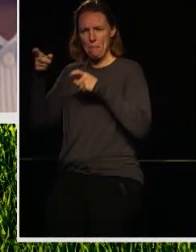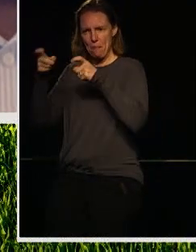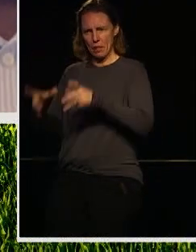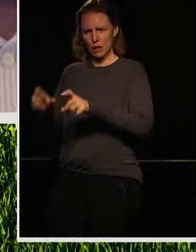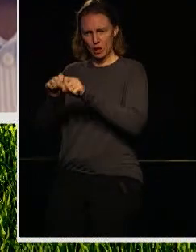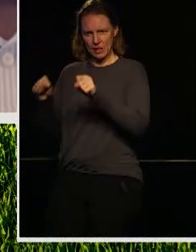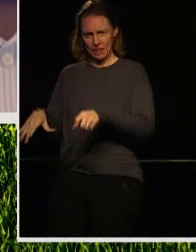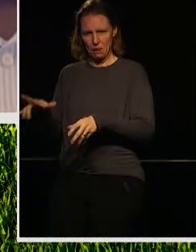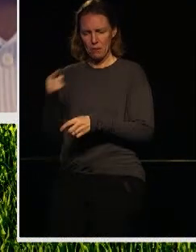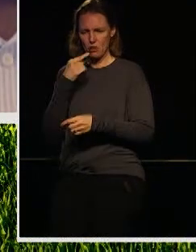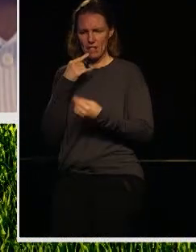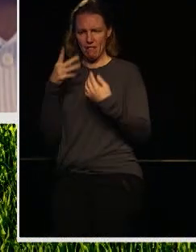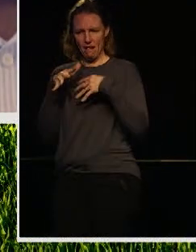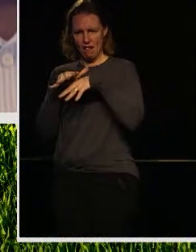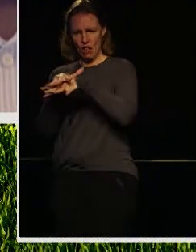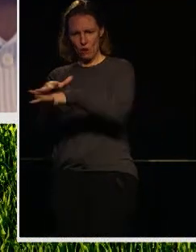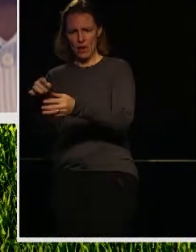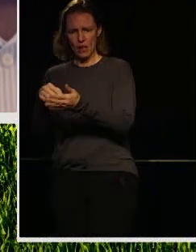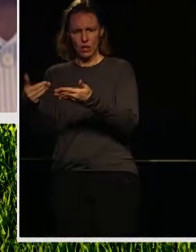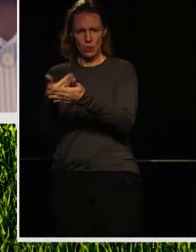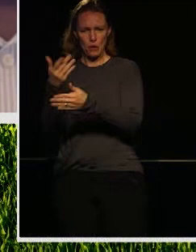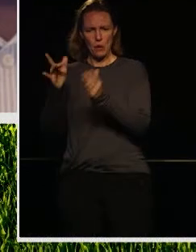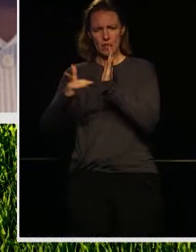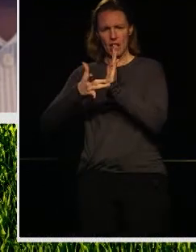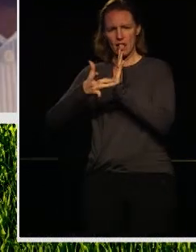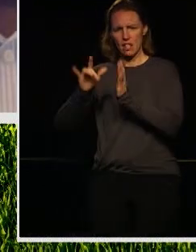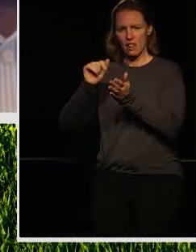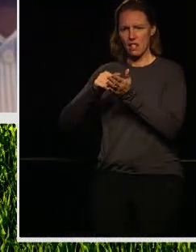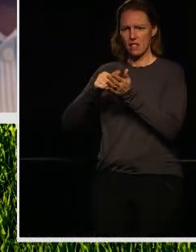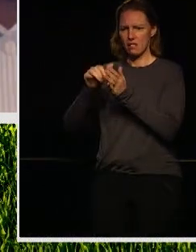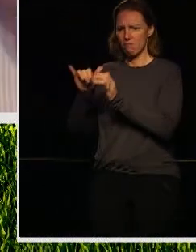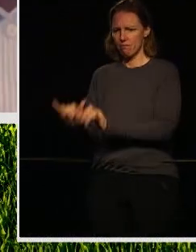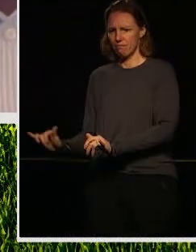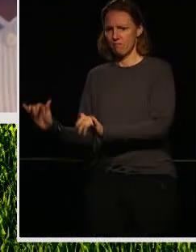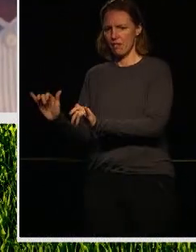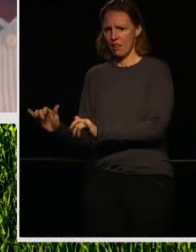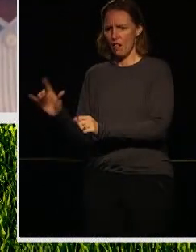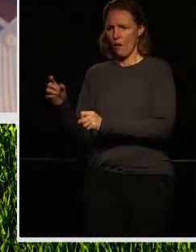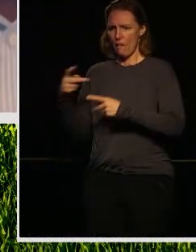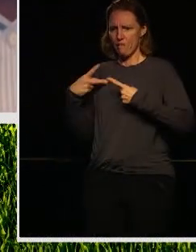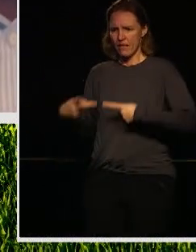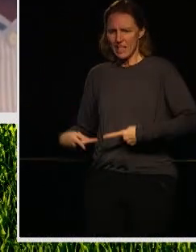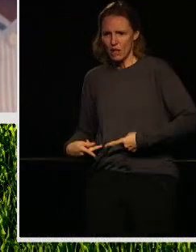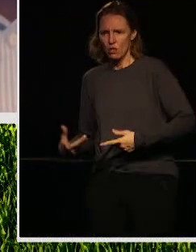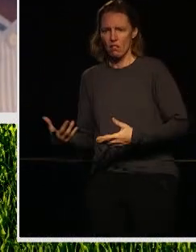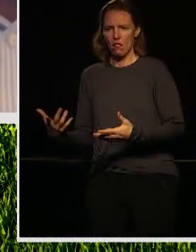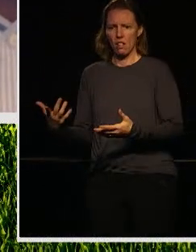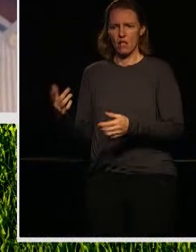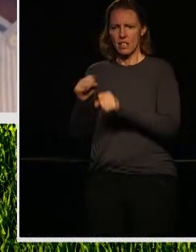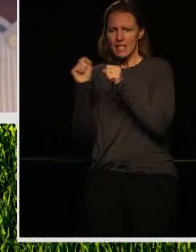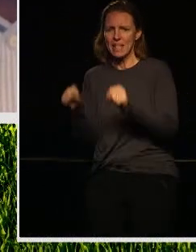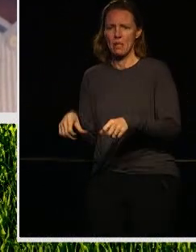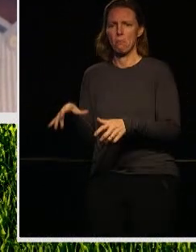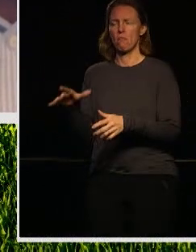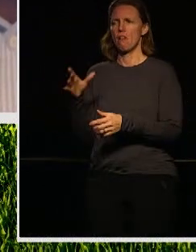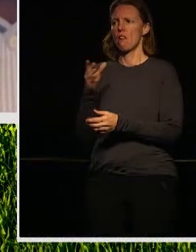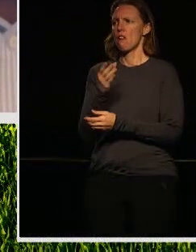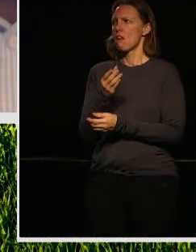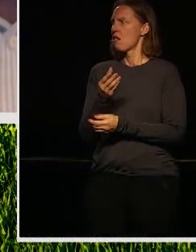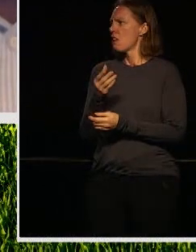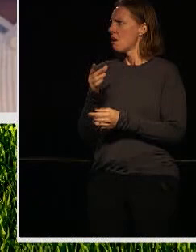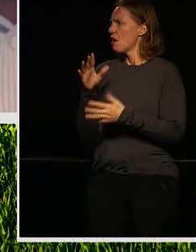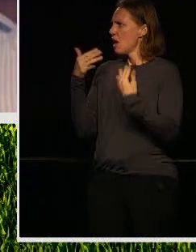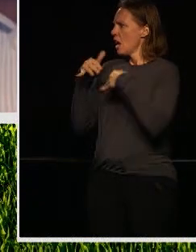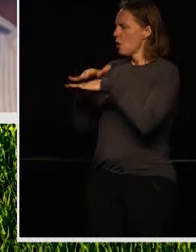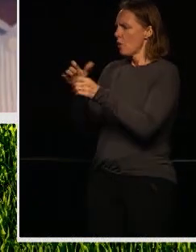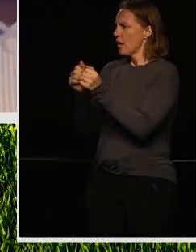said that the integration of these new technologies, this autonomy or physical systems, integration